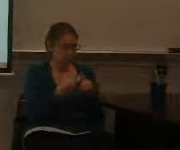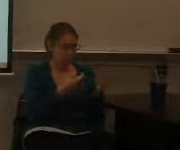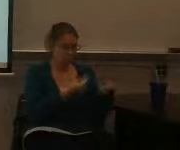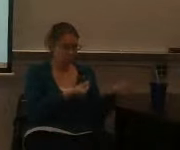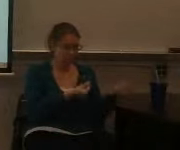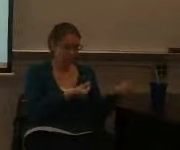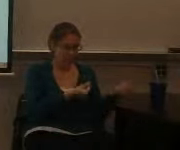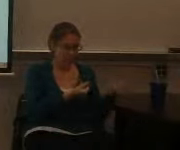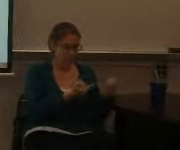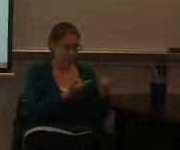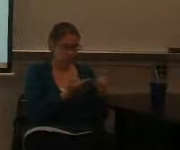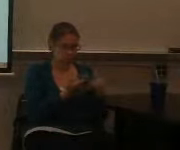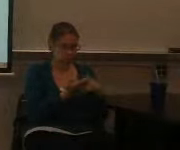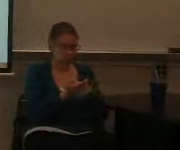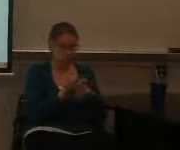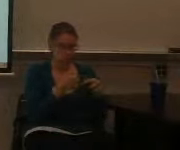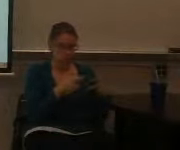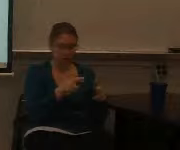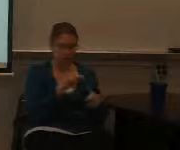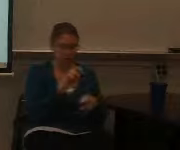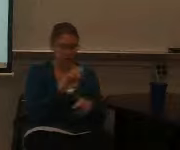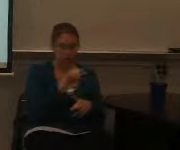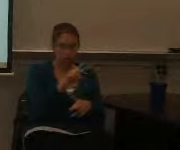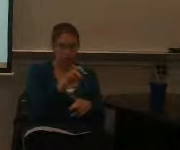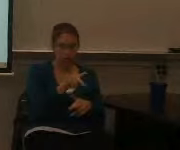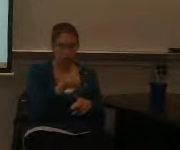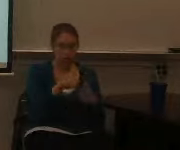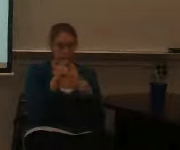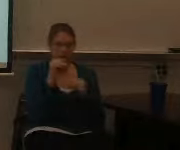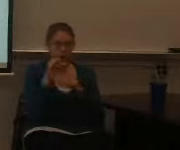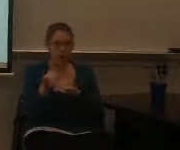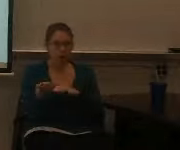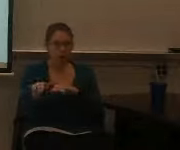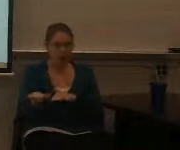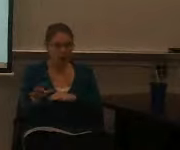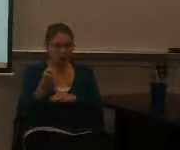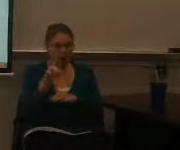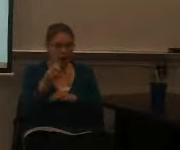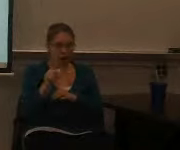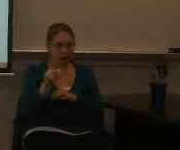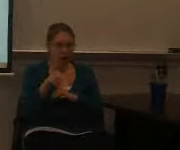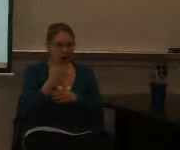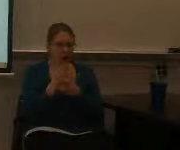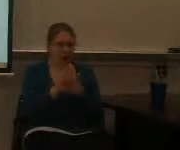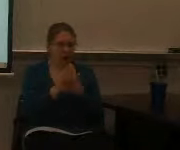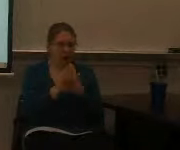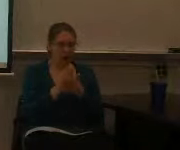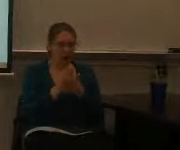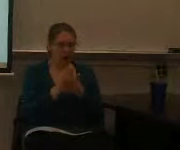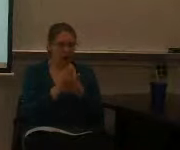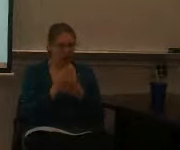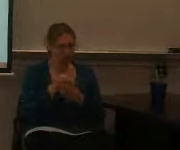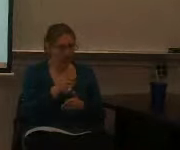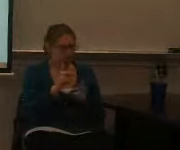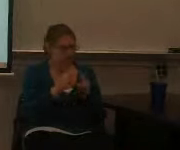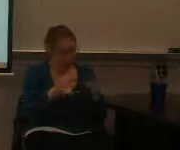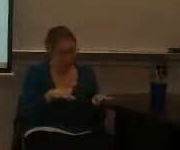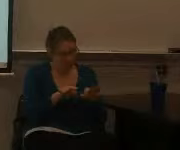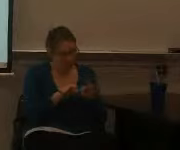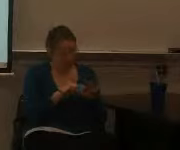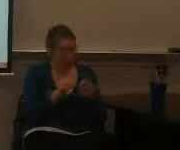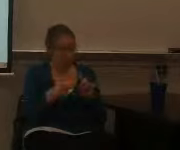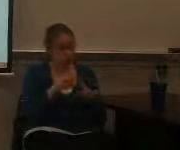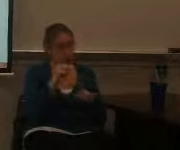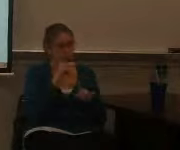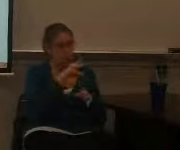land through the river network out into the ocean? This component turns out to be quite important, because once